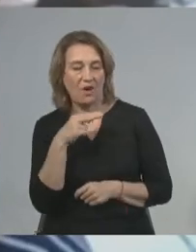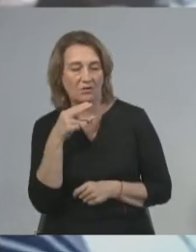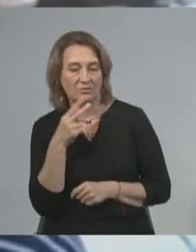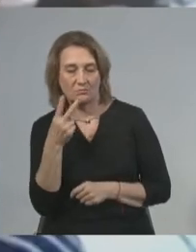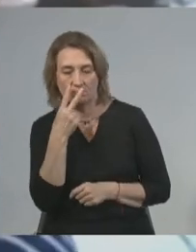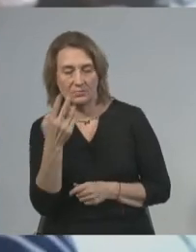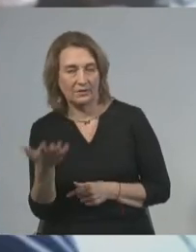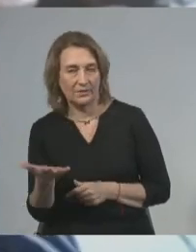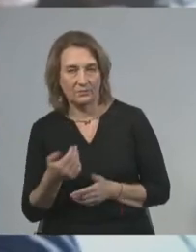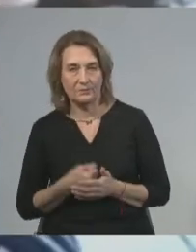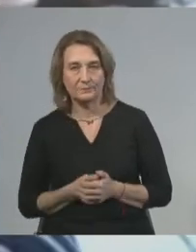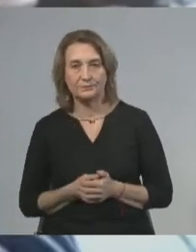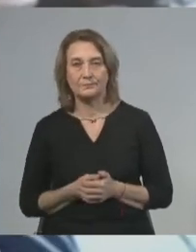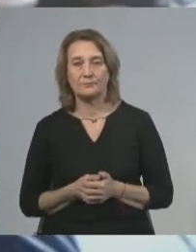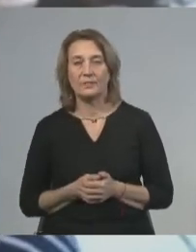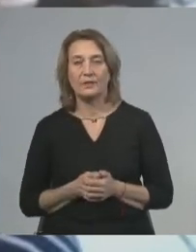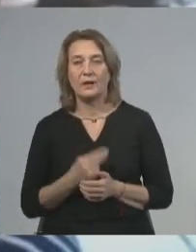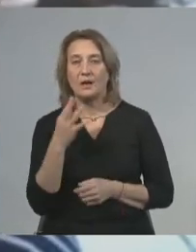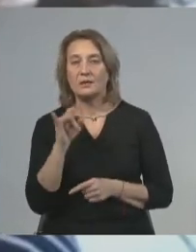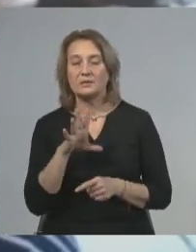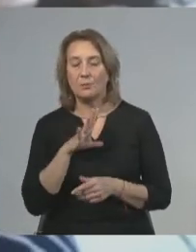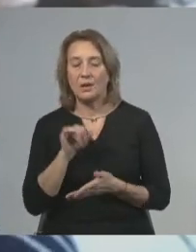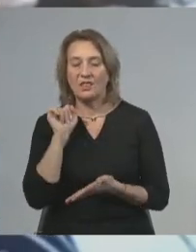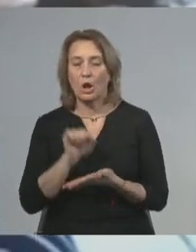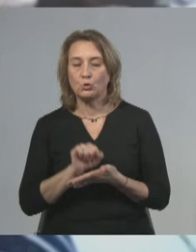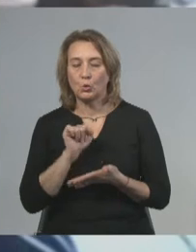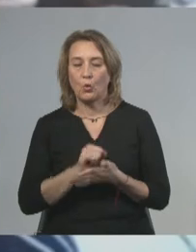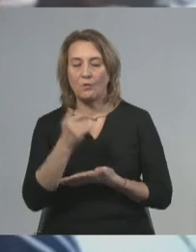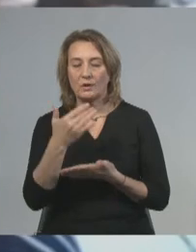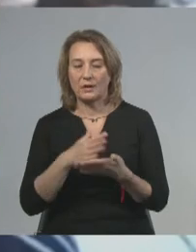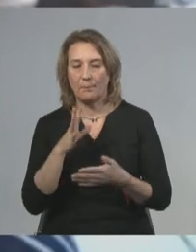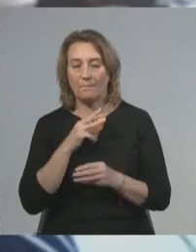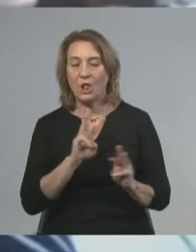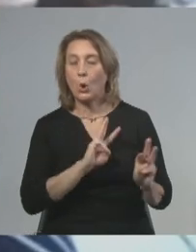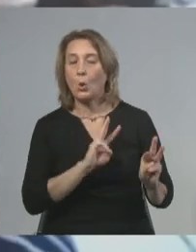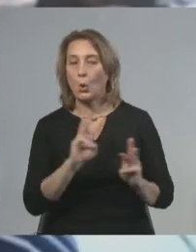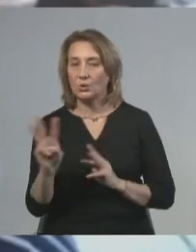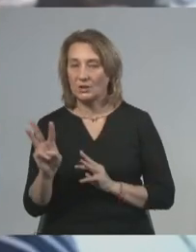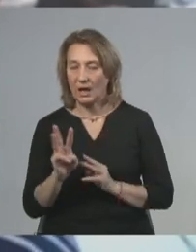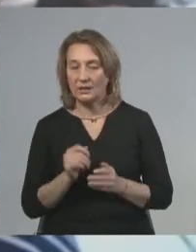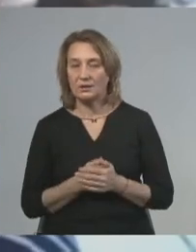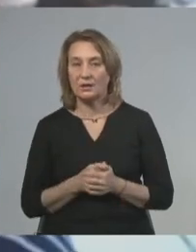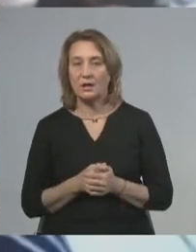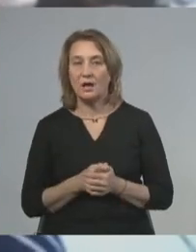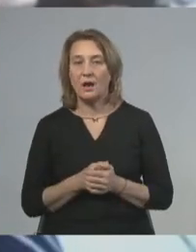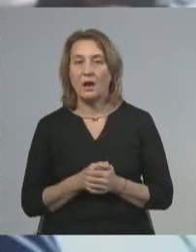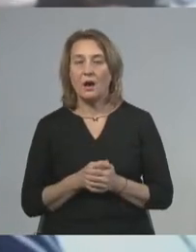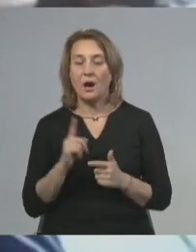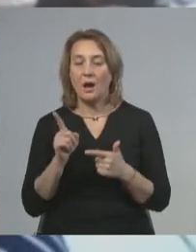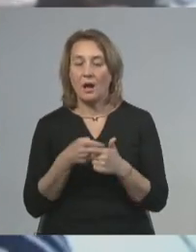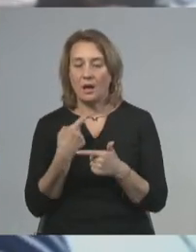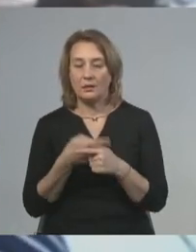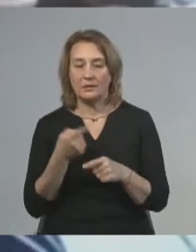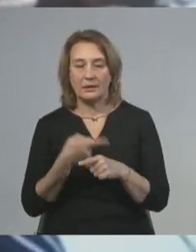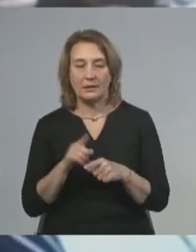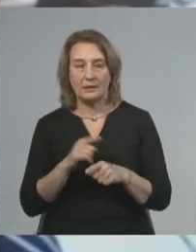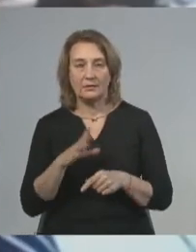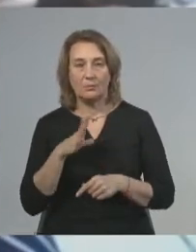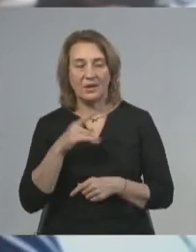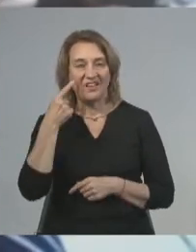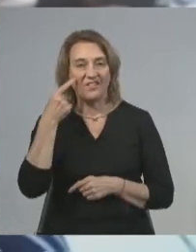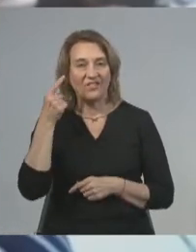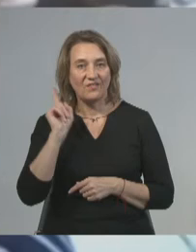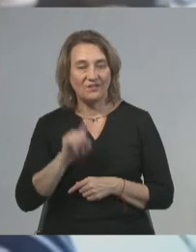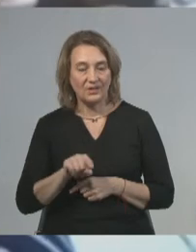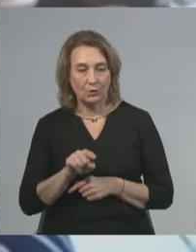only online but it was a respectful media so it happens for it it happens to them too uh journalists today and editors